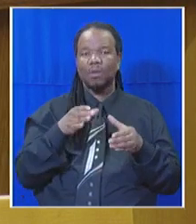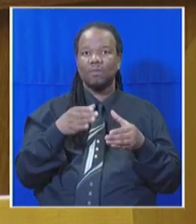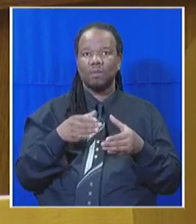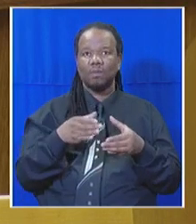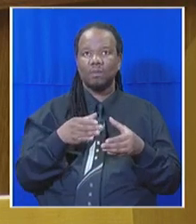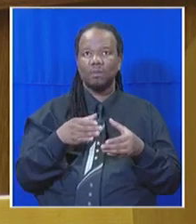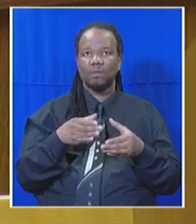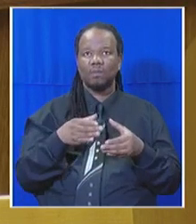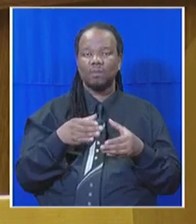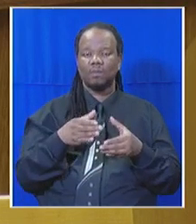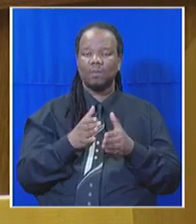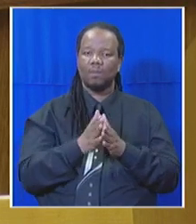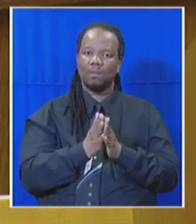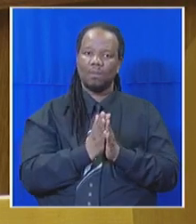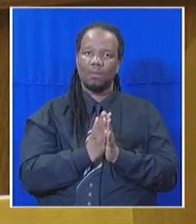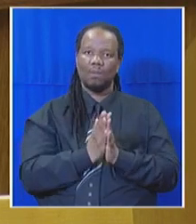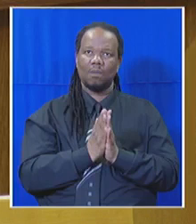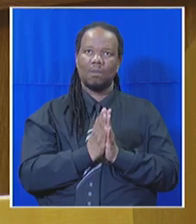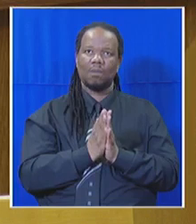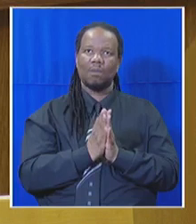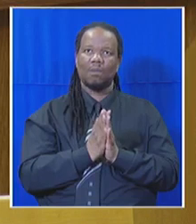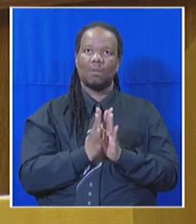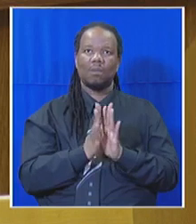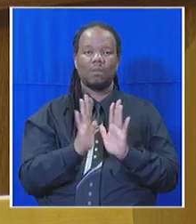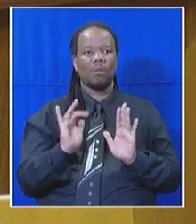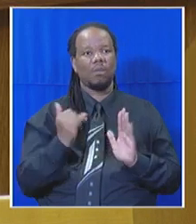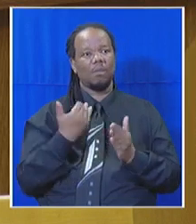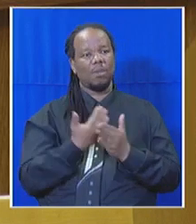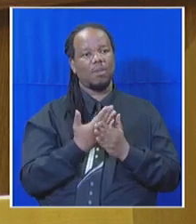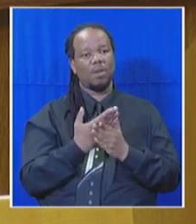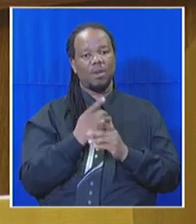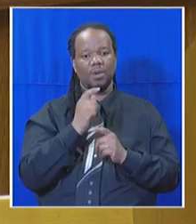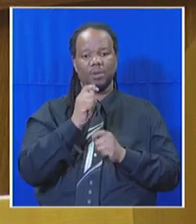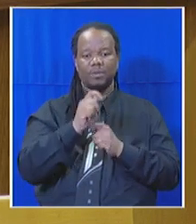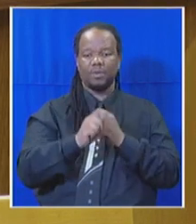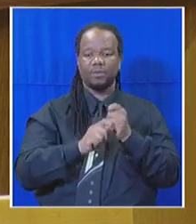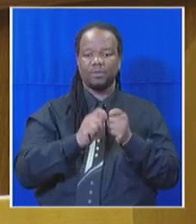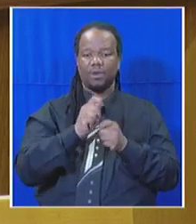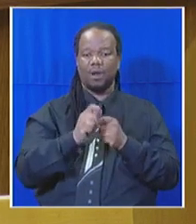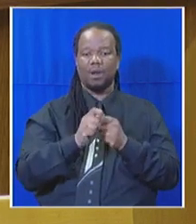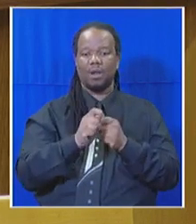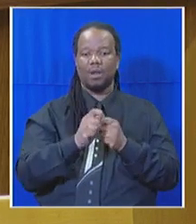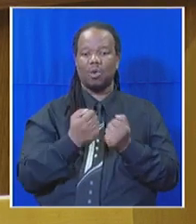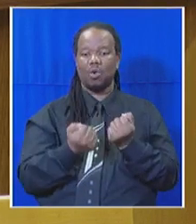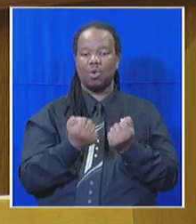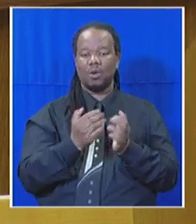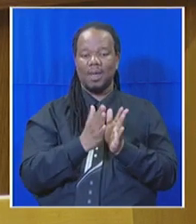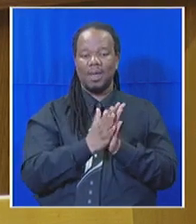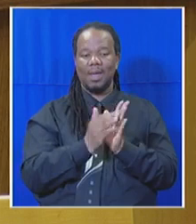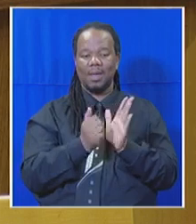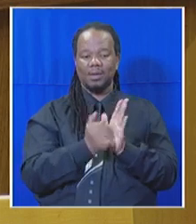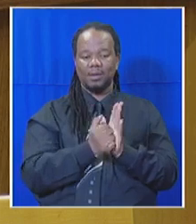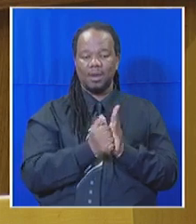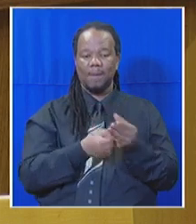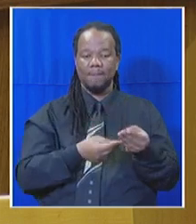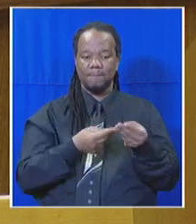the reintroduction of the Traditional Courts Act bill during this term and also